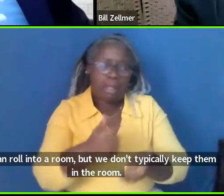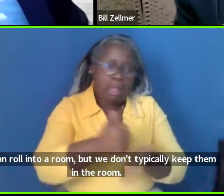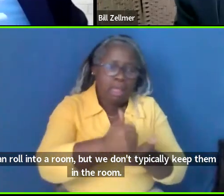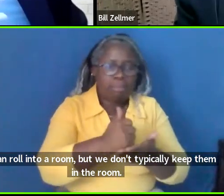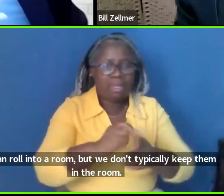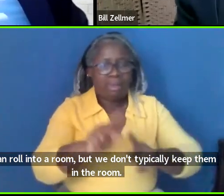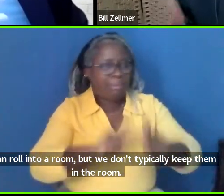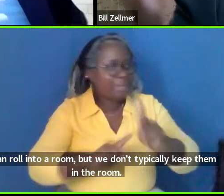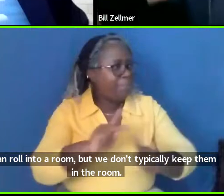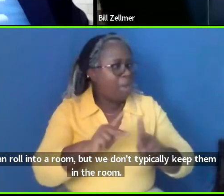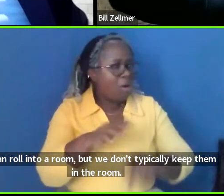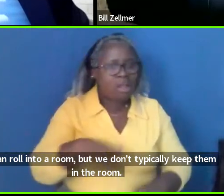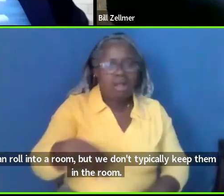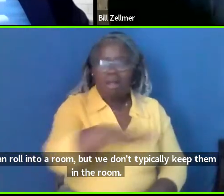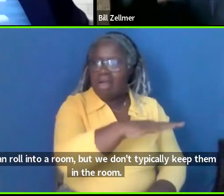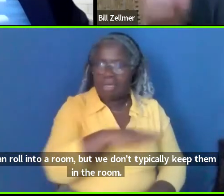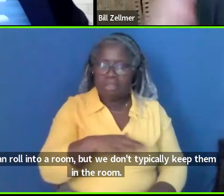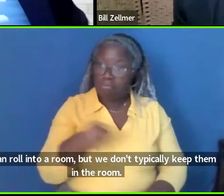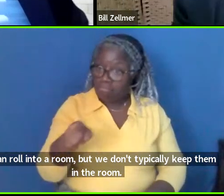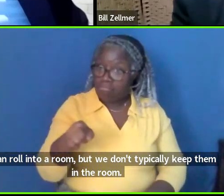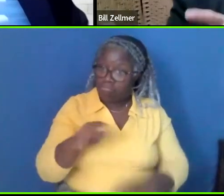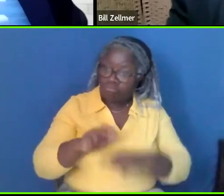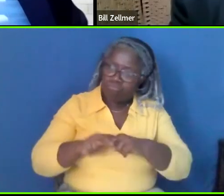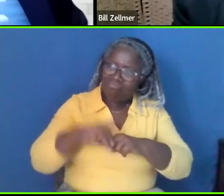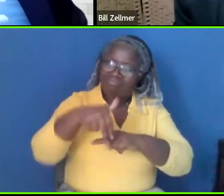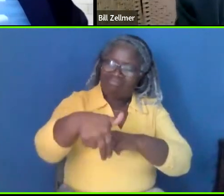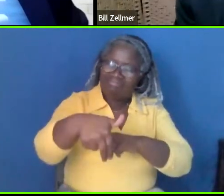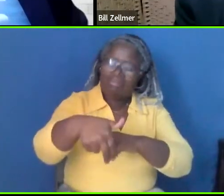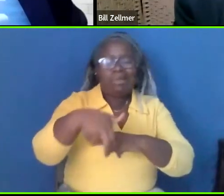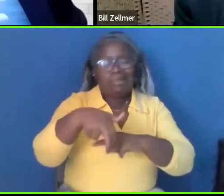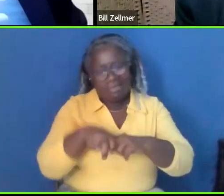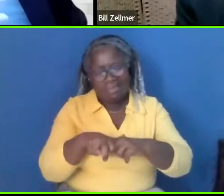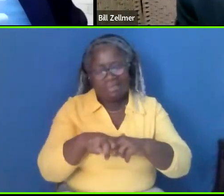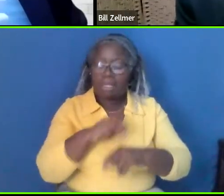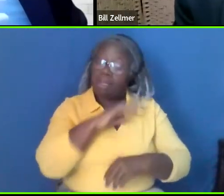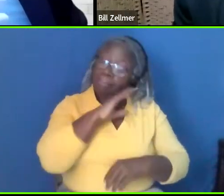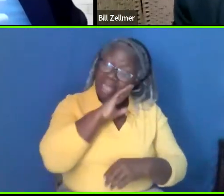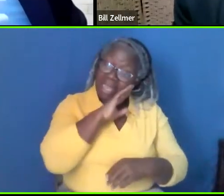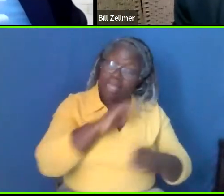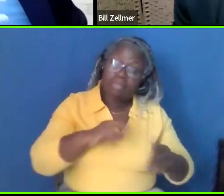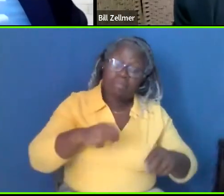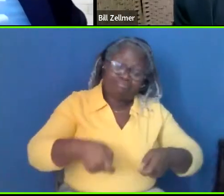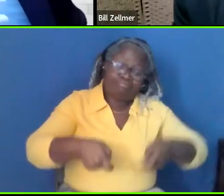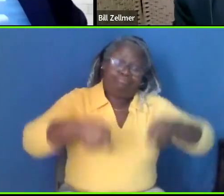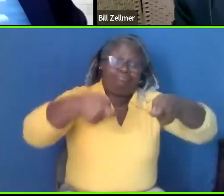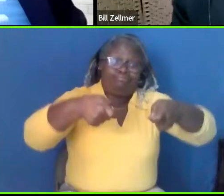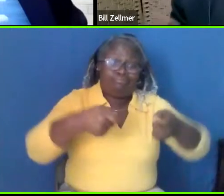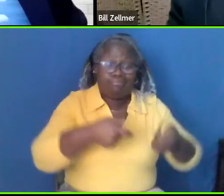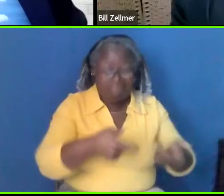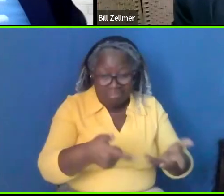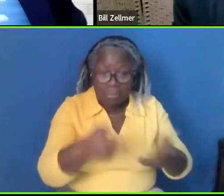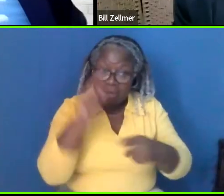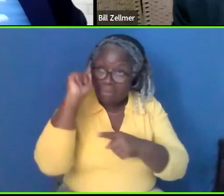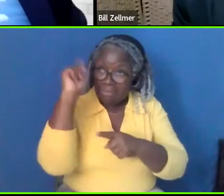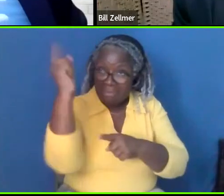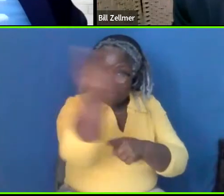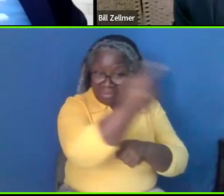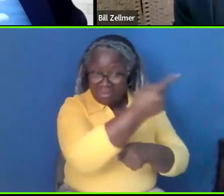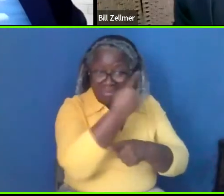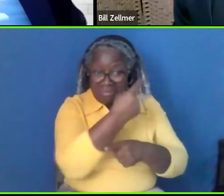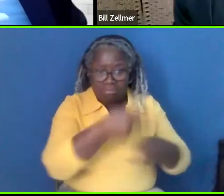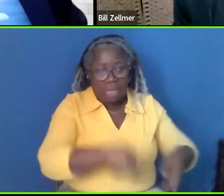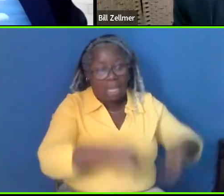But if you need a lift, we either use the overhead or we'll have to roll in from another room the lift that we'll use. Otherwise, we'd be